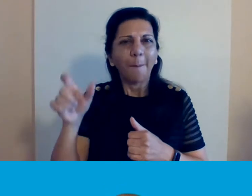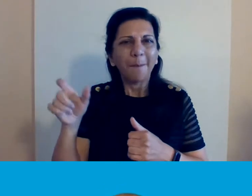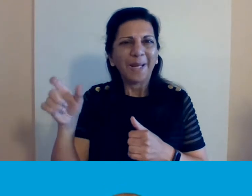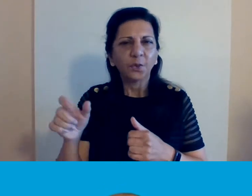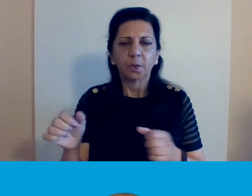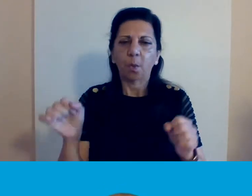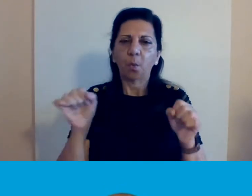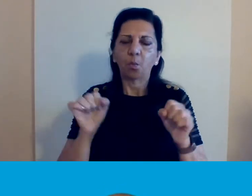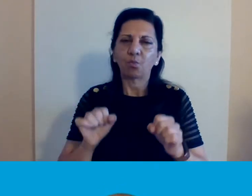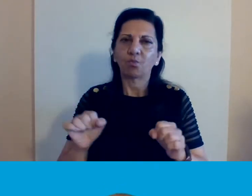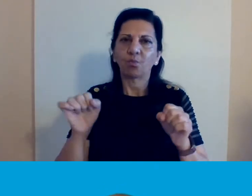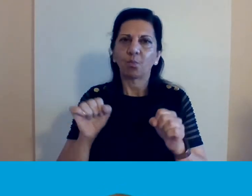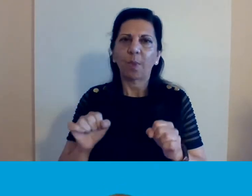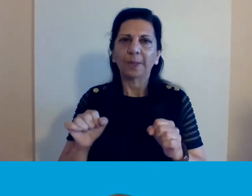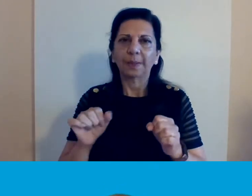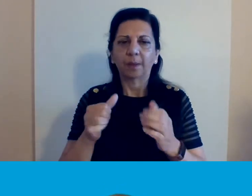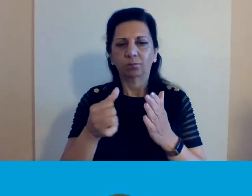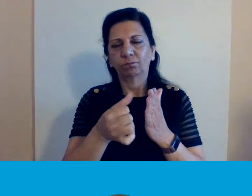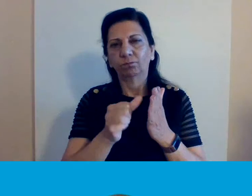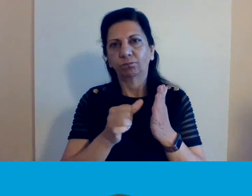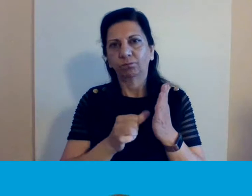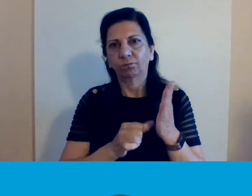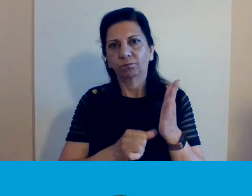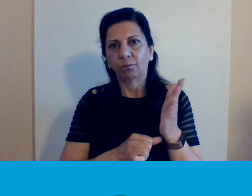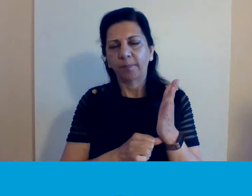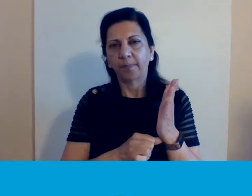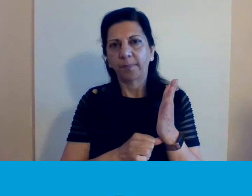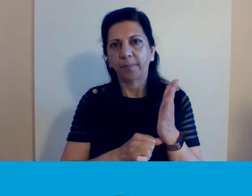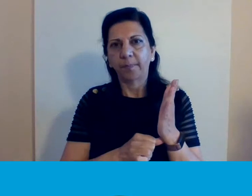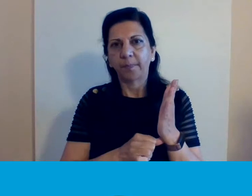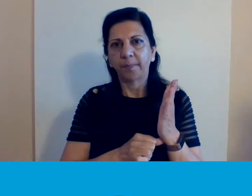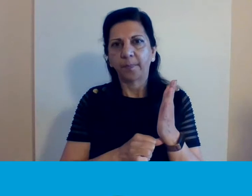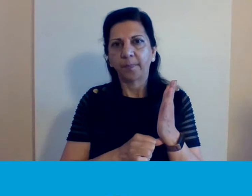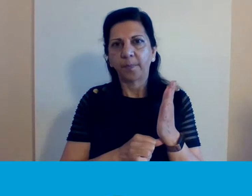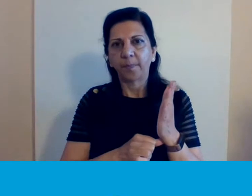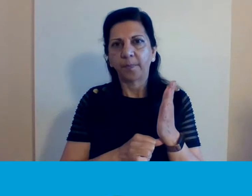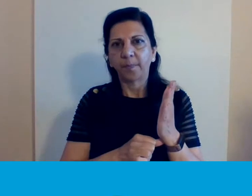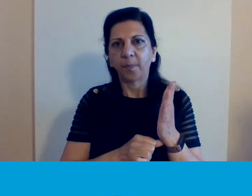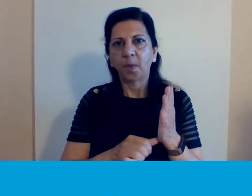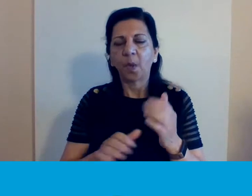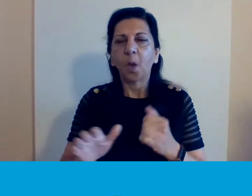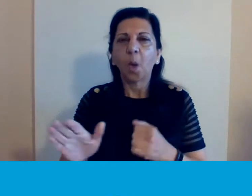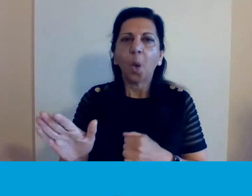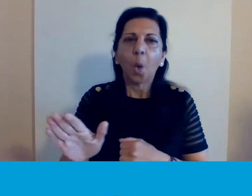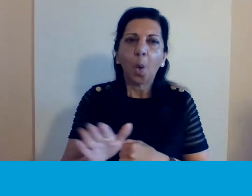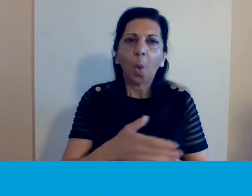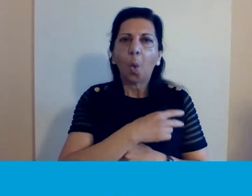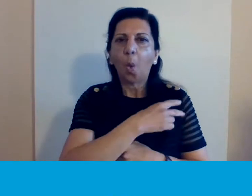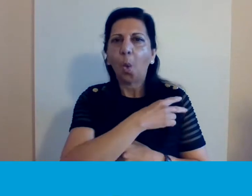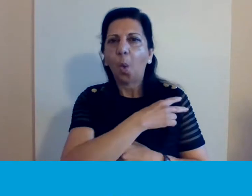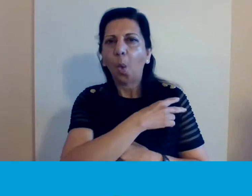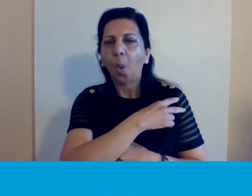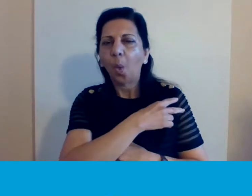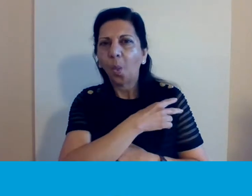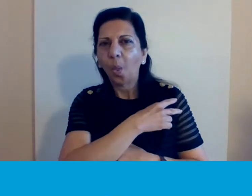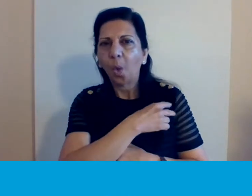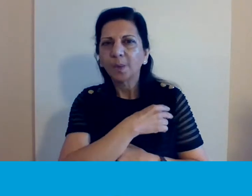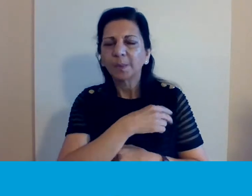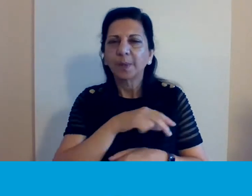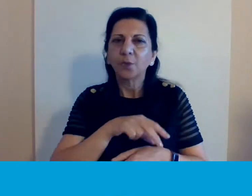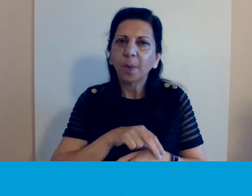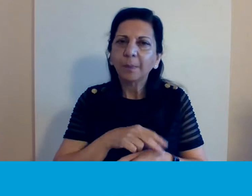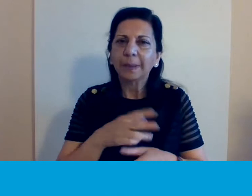outpatient appointments in all of our providers are using a national risk stratification tool to look